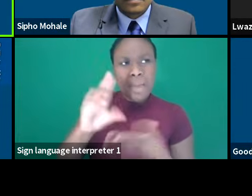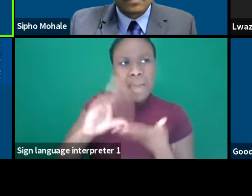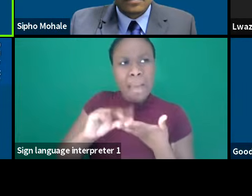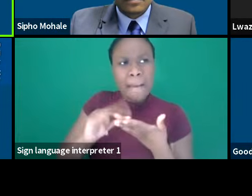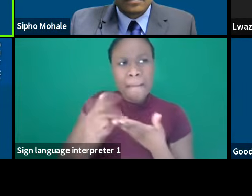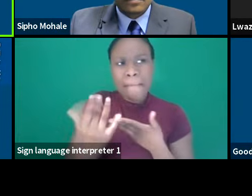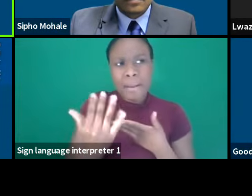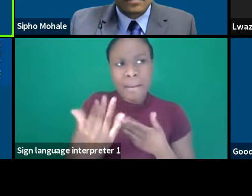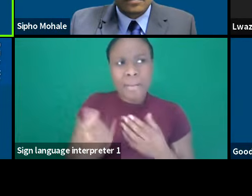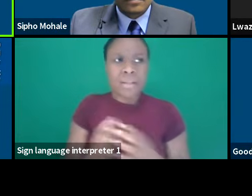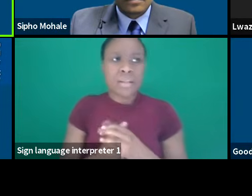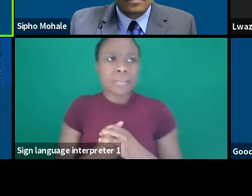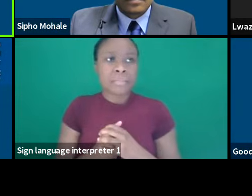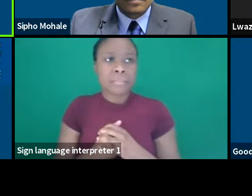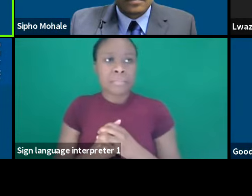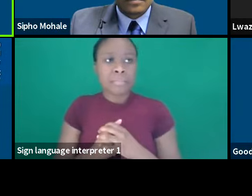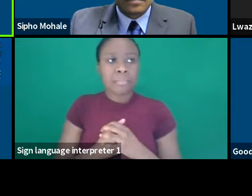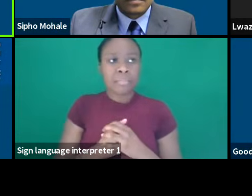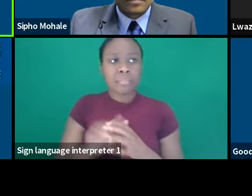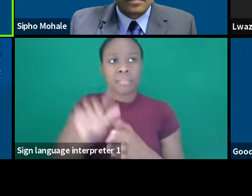Lwazi, can you take us through that?